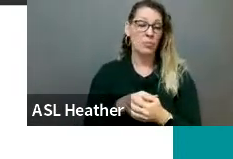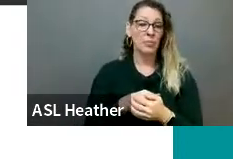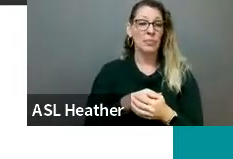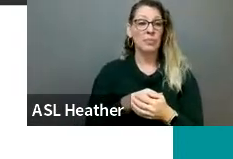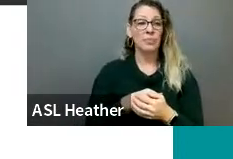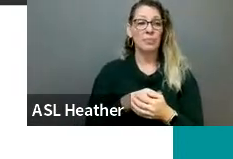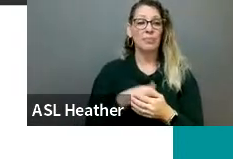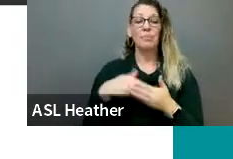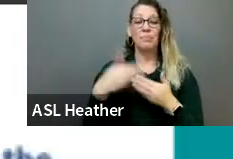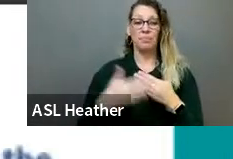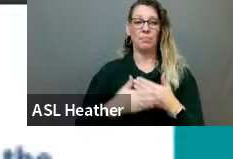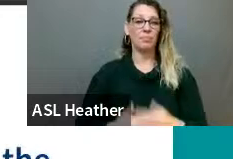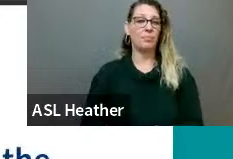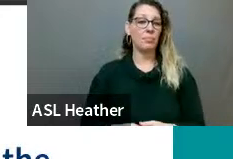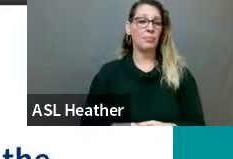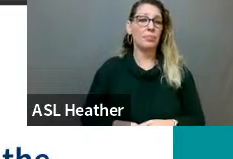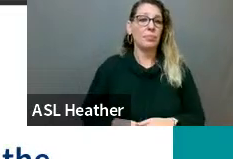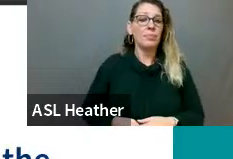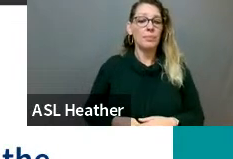Next slide, please.